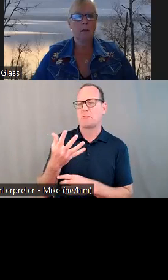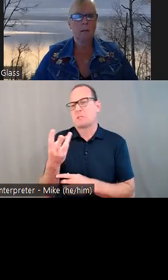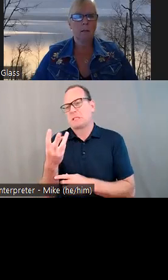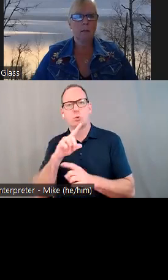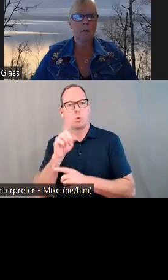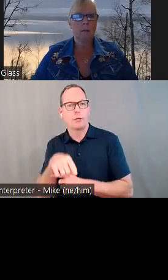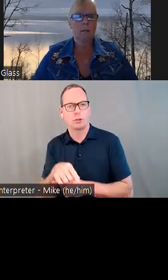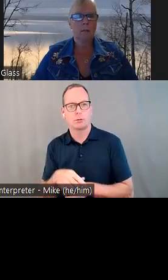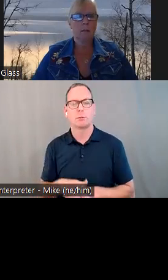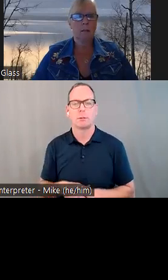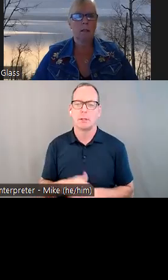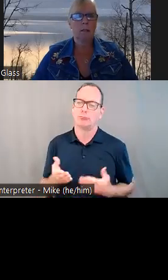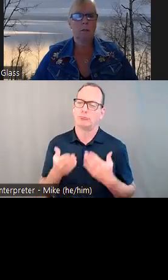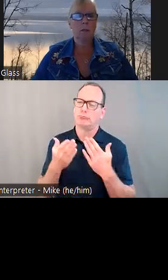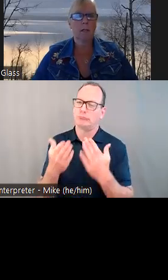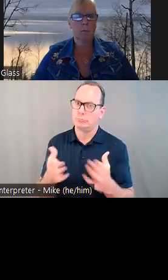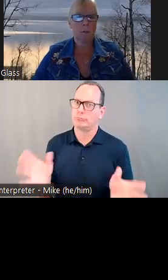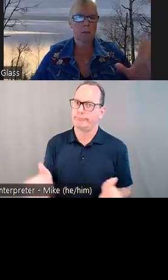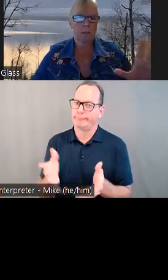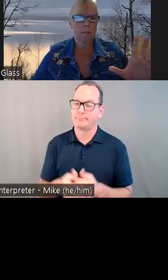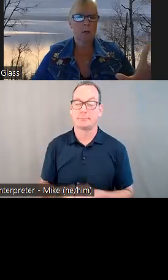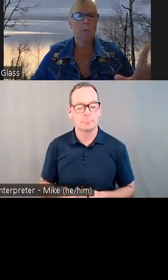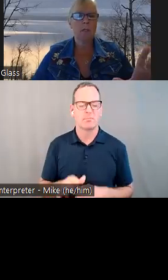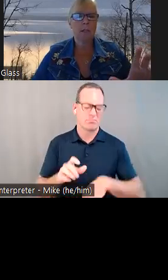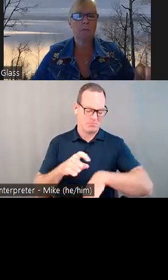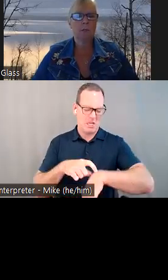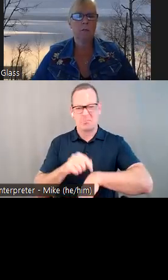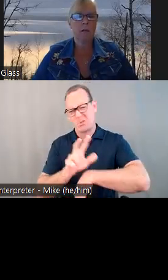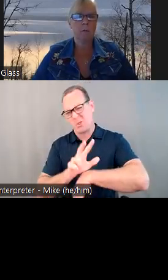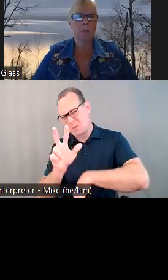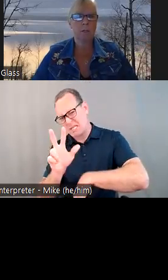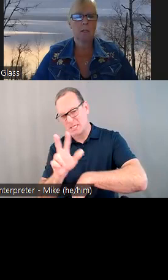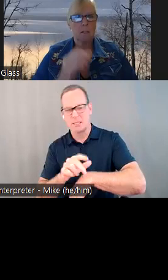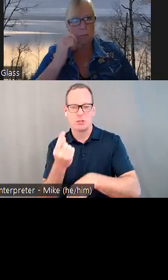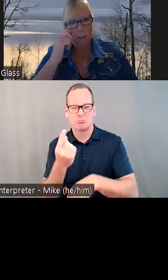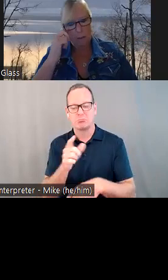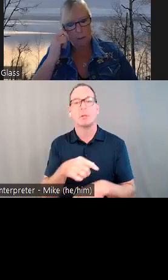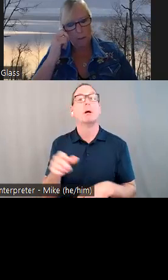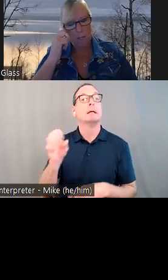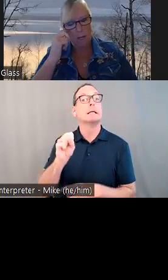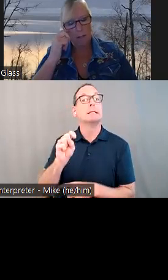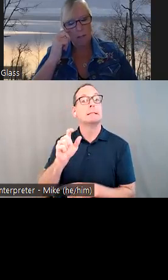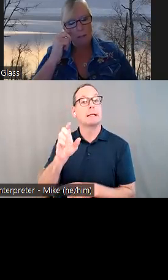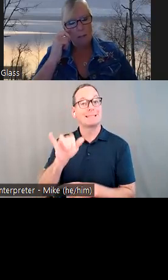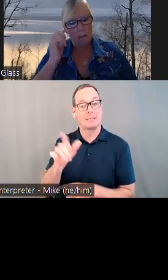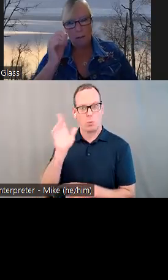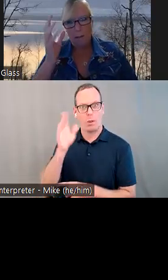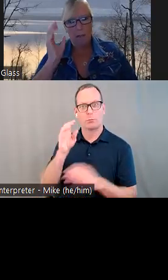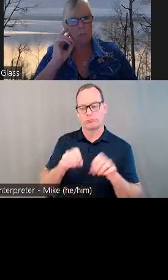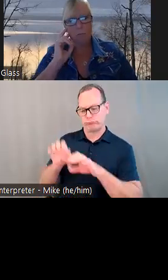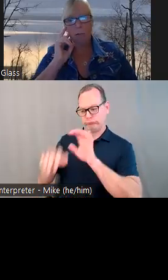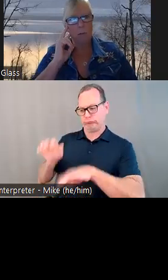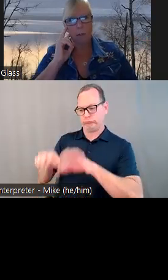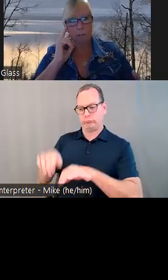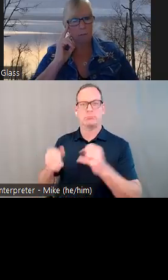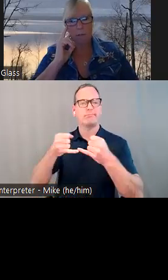o'clock, Stacy will copy the link for the evaluation into the chat. And